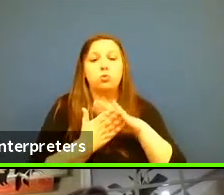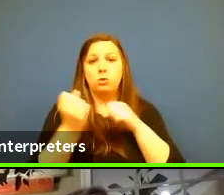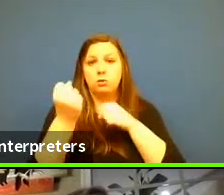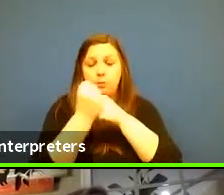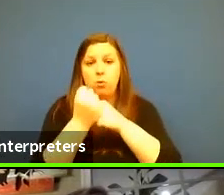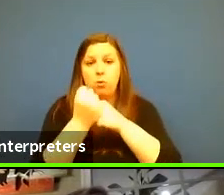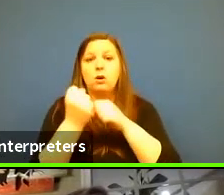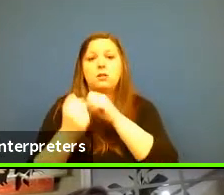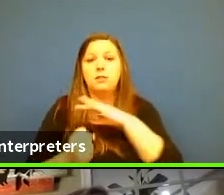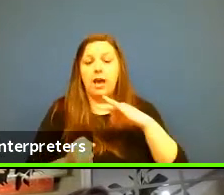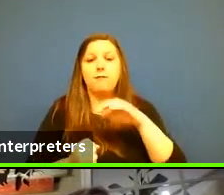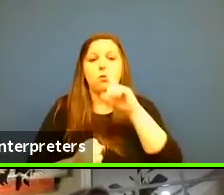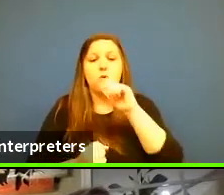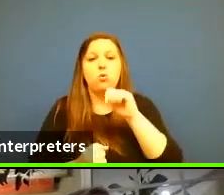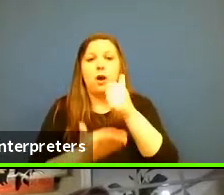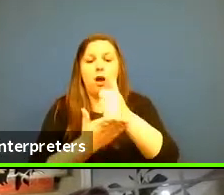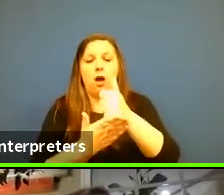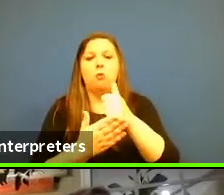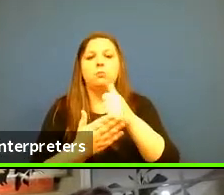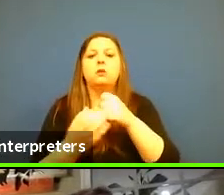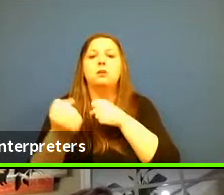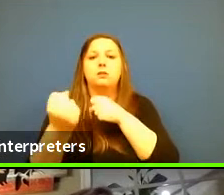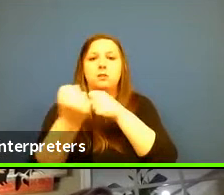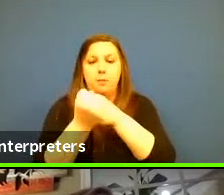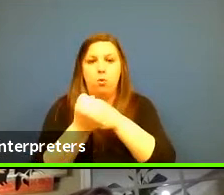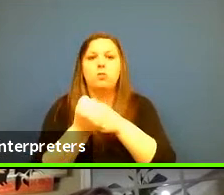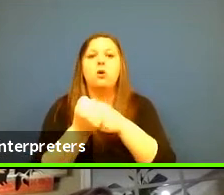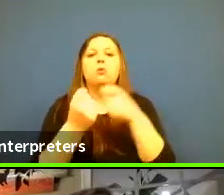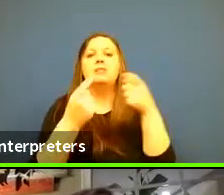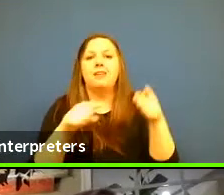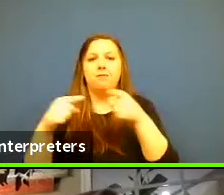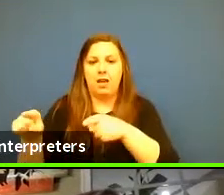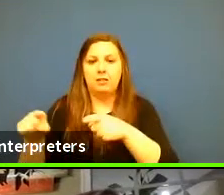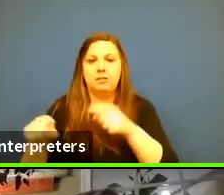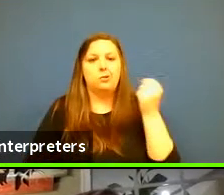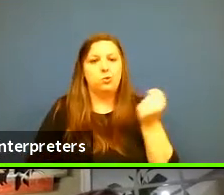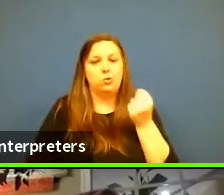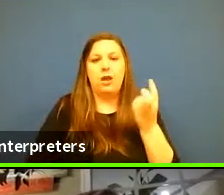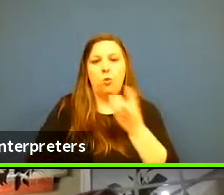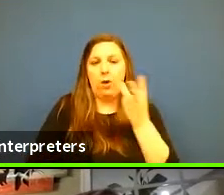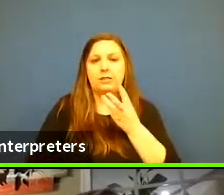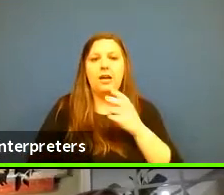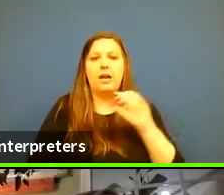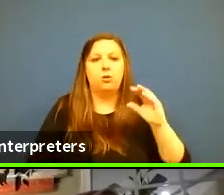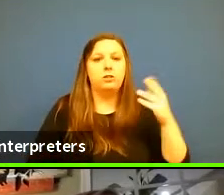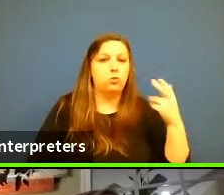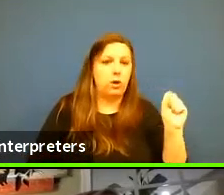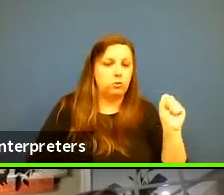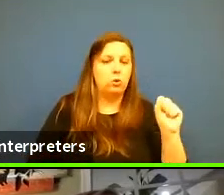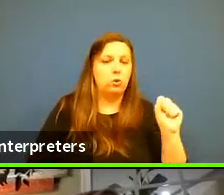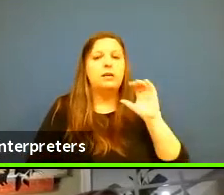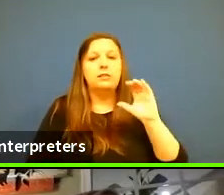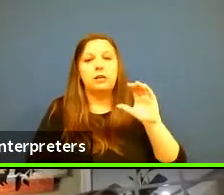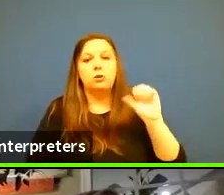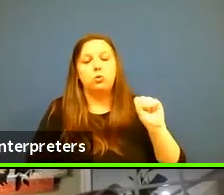to support those events on Tuesday and Wednesday at Clark and Cedar. We had people there to make sure we were socially distancing.